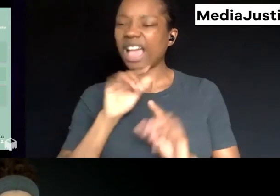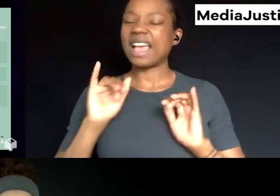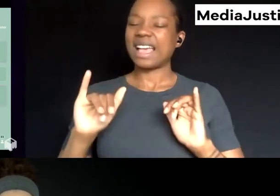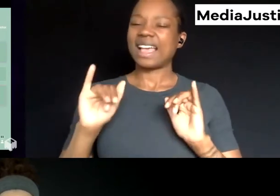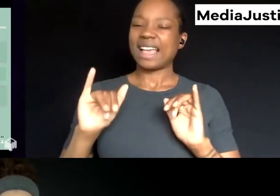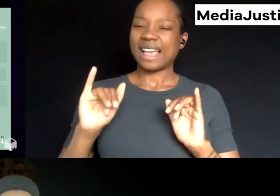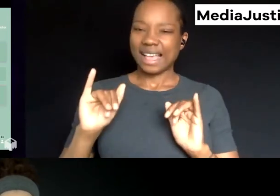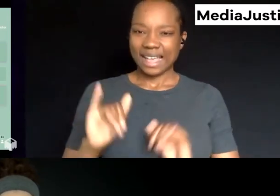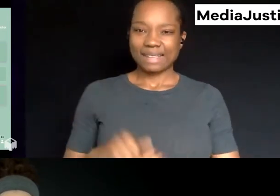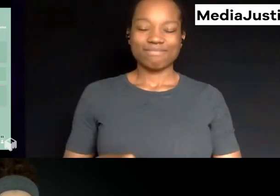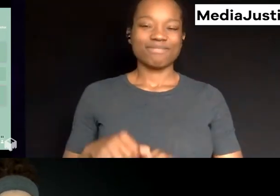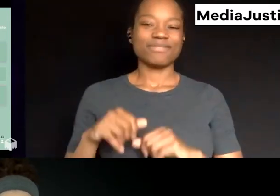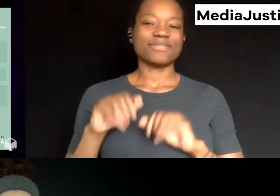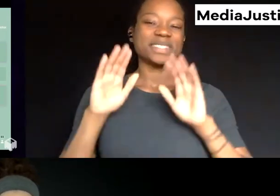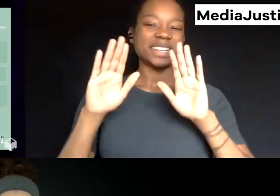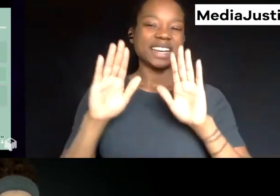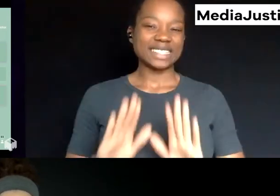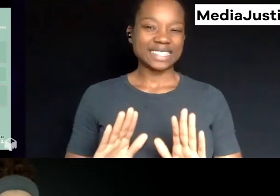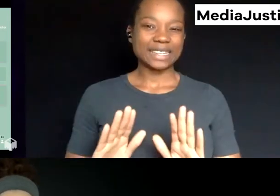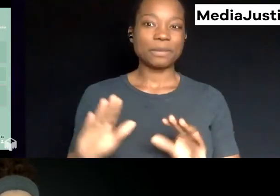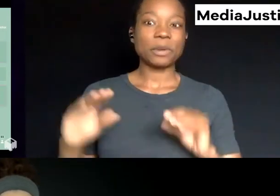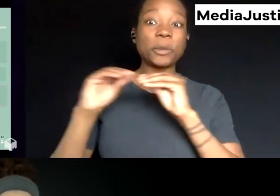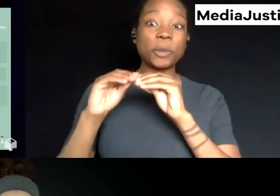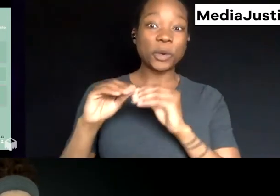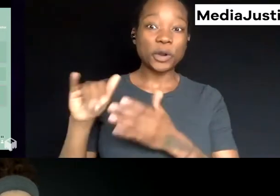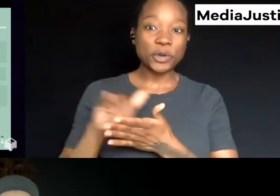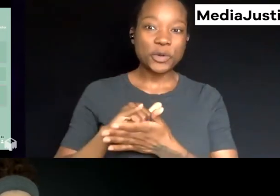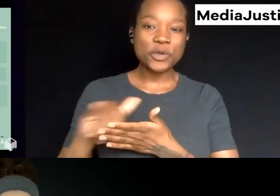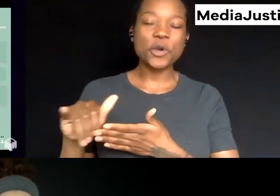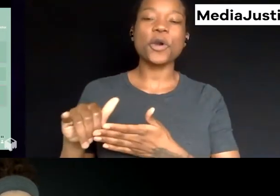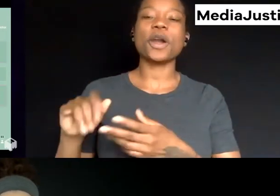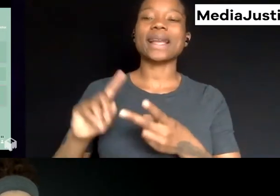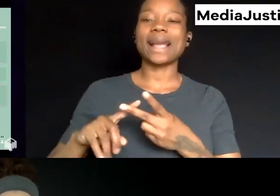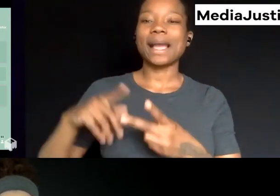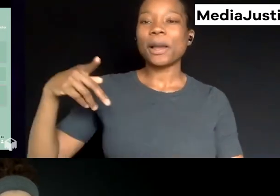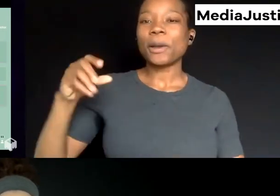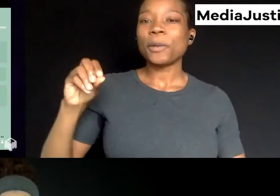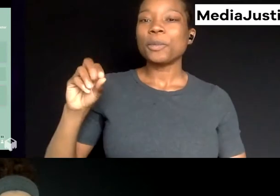Awesome. Got more New York. Got a Portland in there. Welcome, Portland.